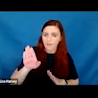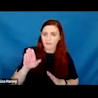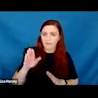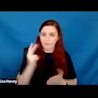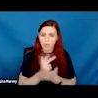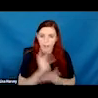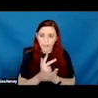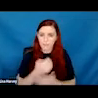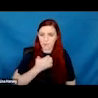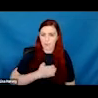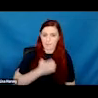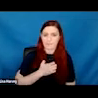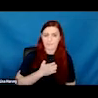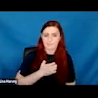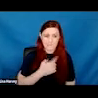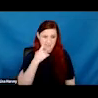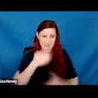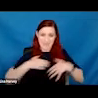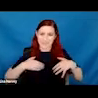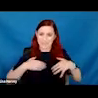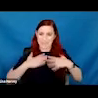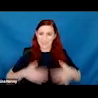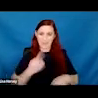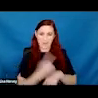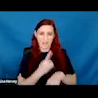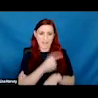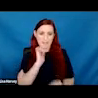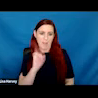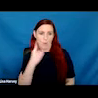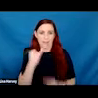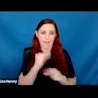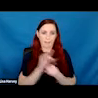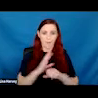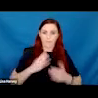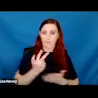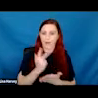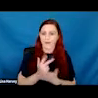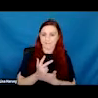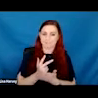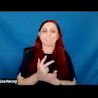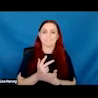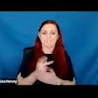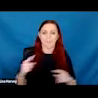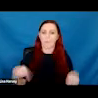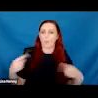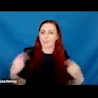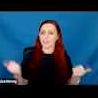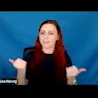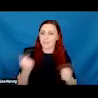included a photo here of a t-shirt I happen to love that says, "I'm only in it for the parking," and it has the wheelchair symbol on it,